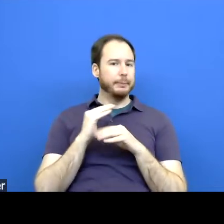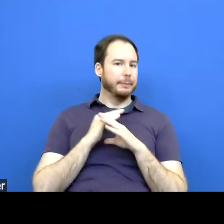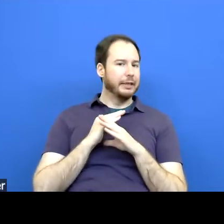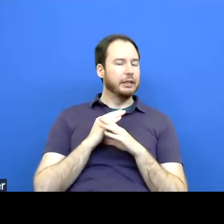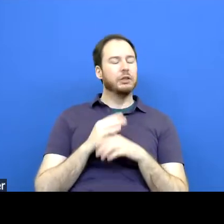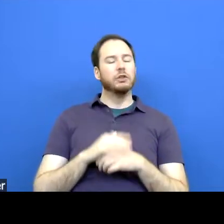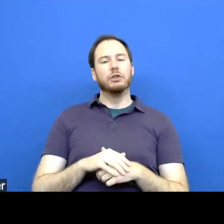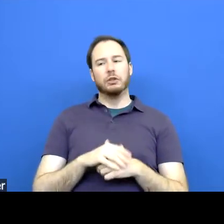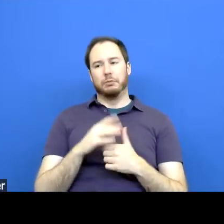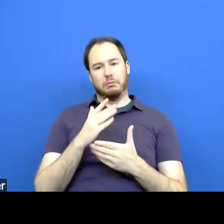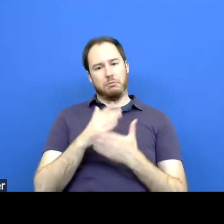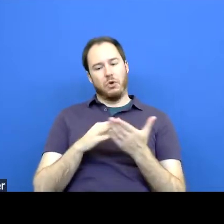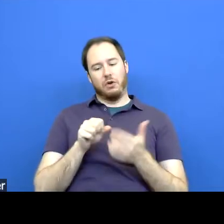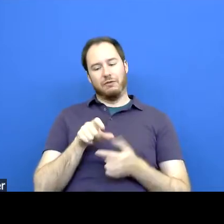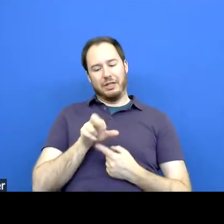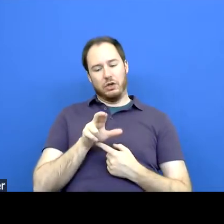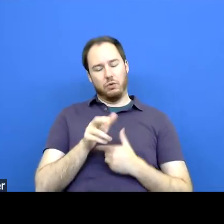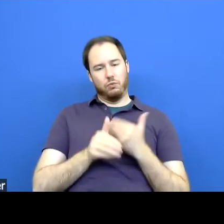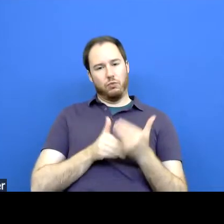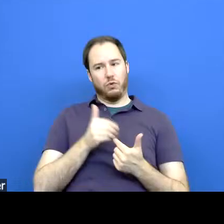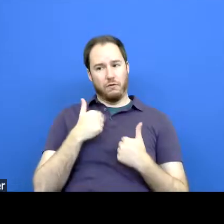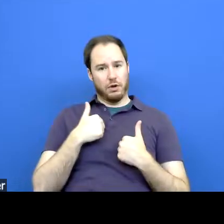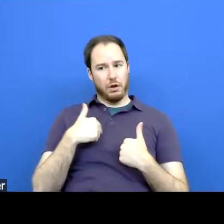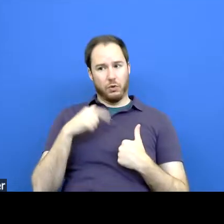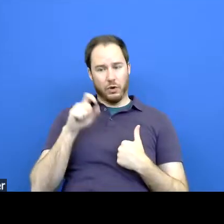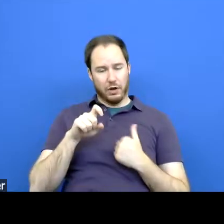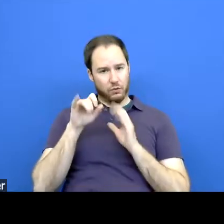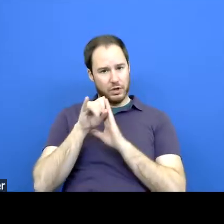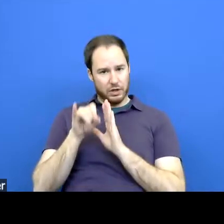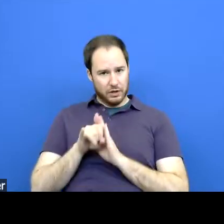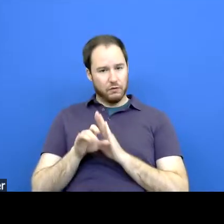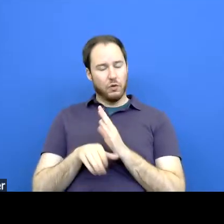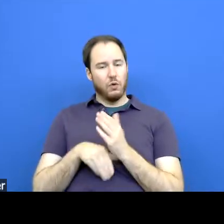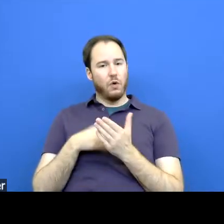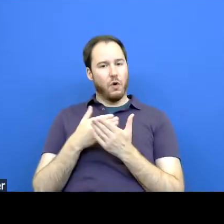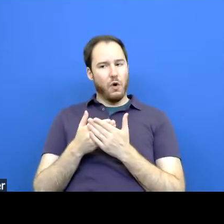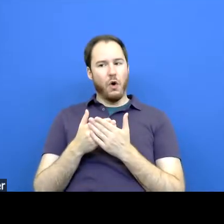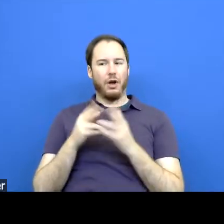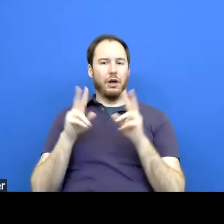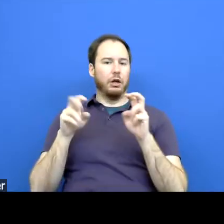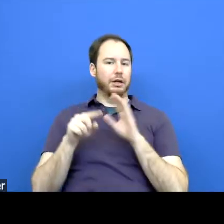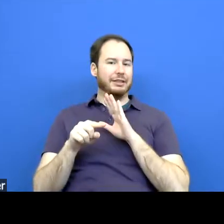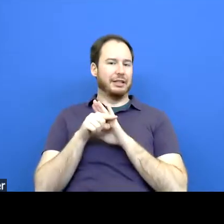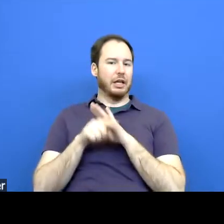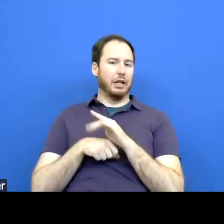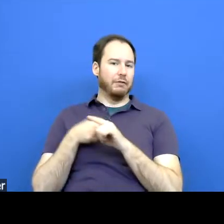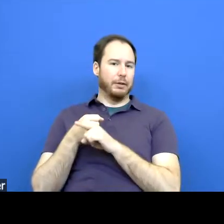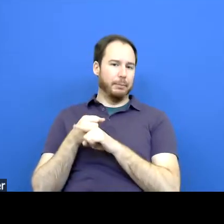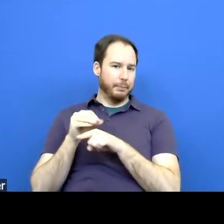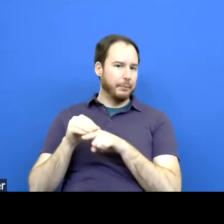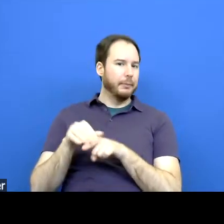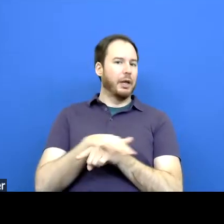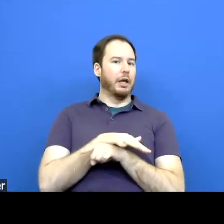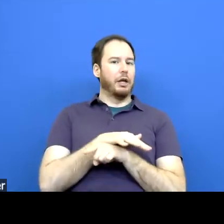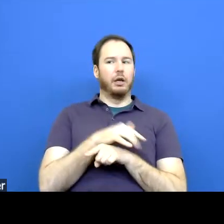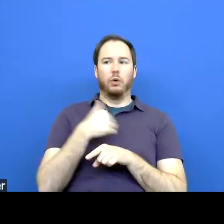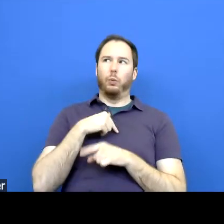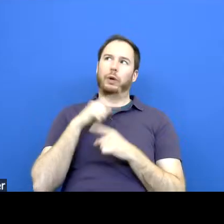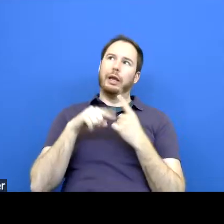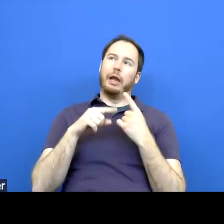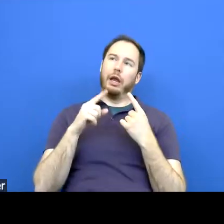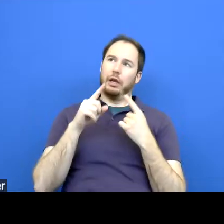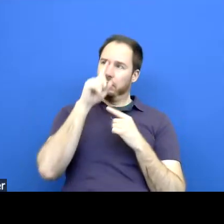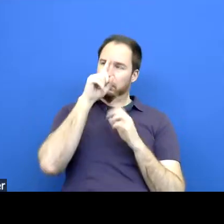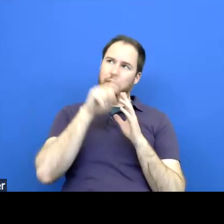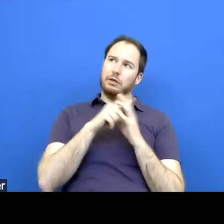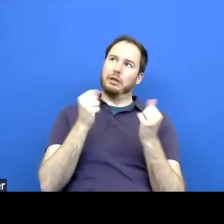again, as part of the seeker process, we have to identify these potential adverse impacts and we can't think of them all. So